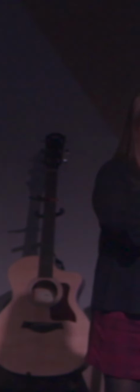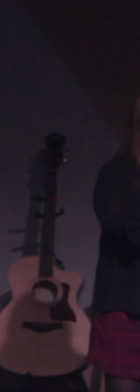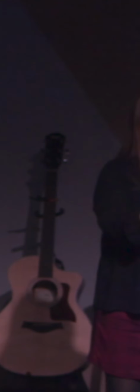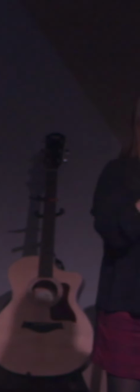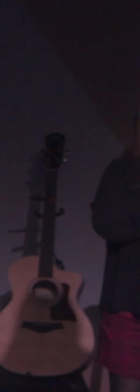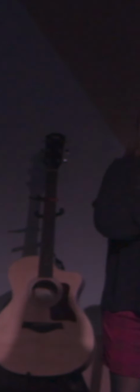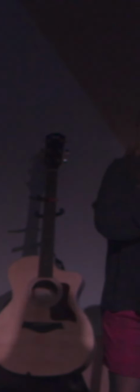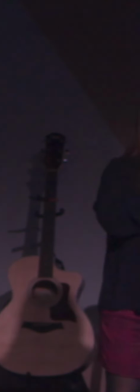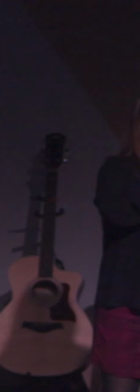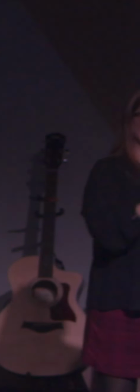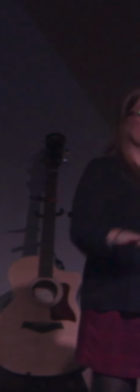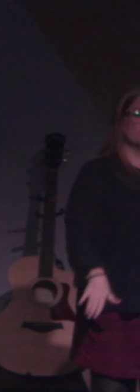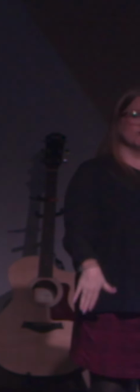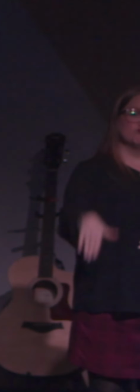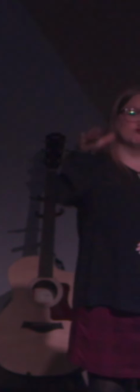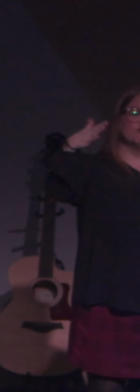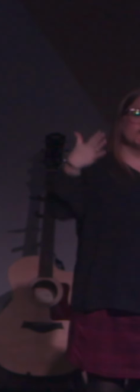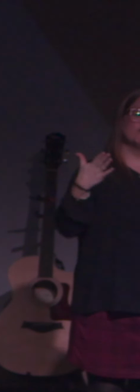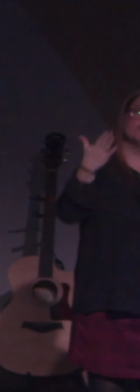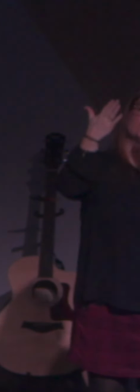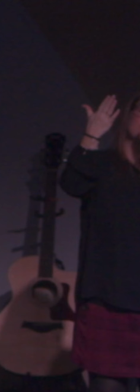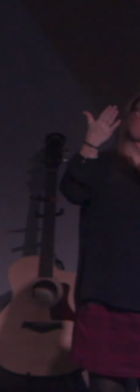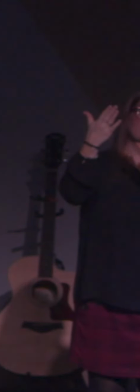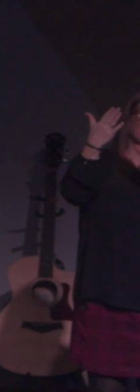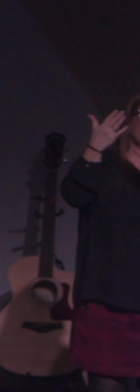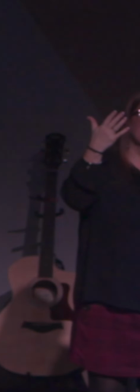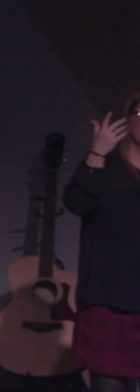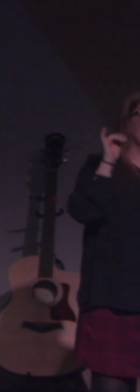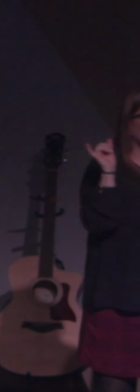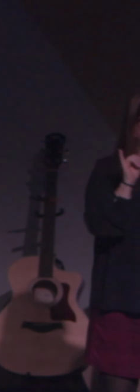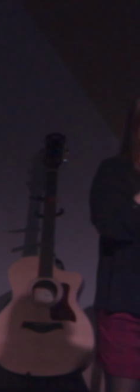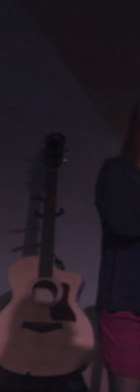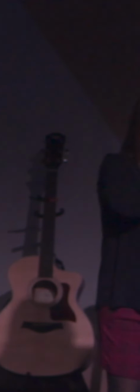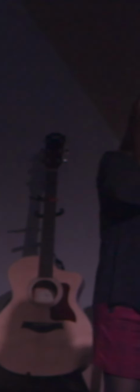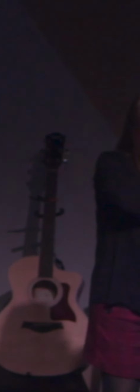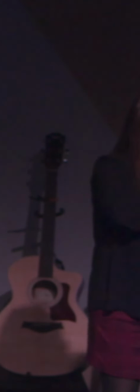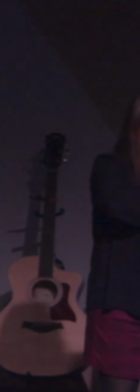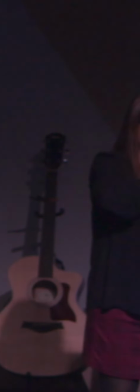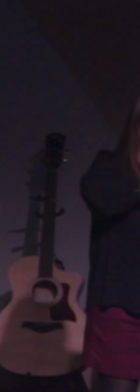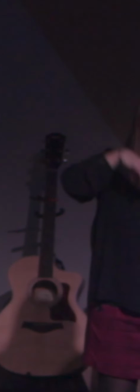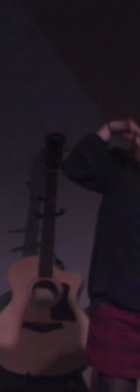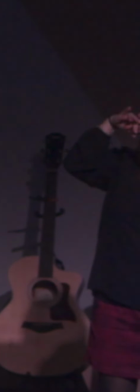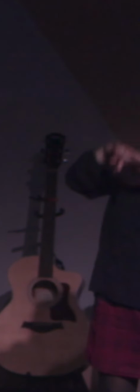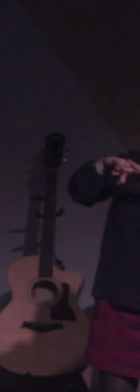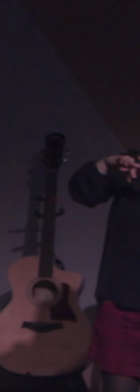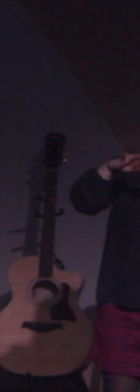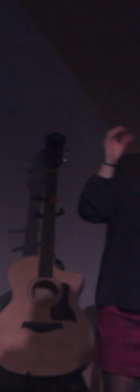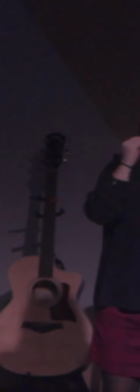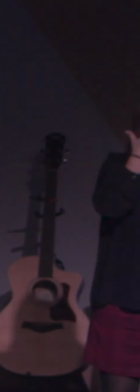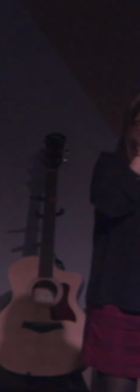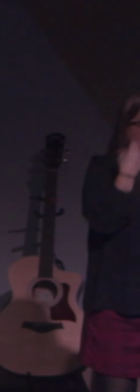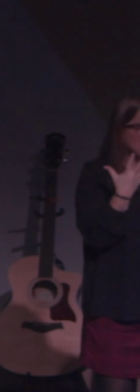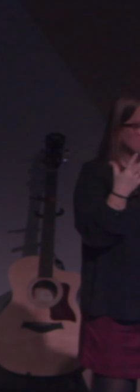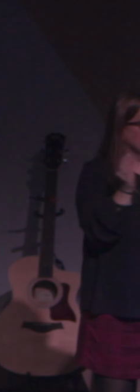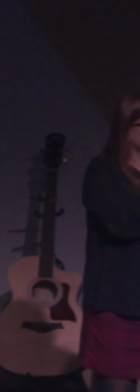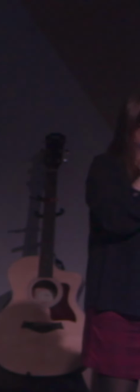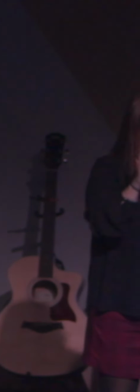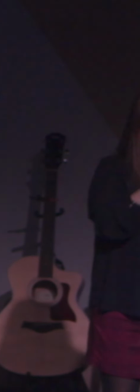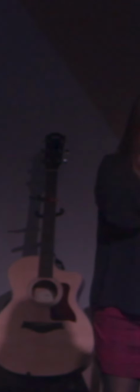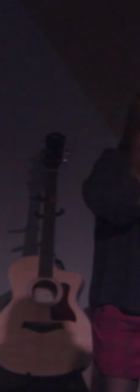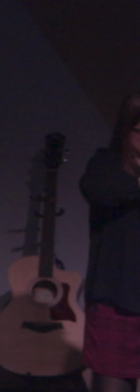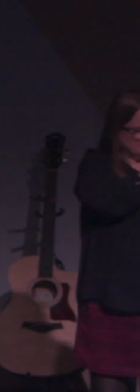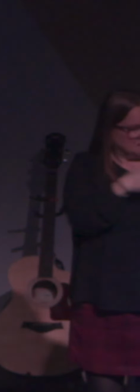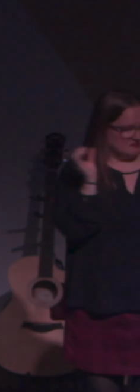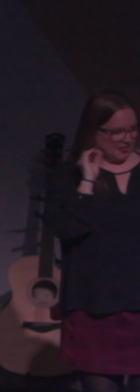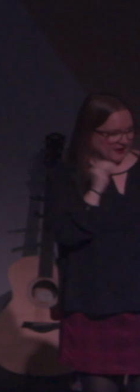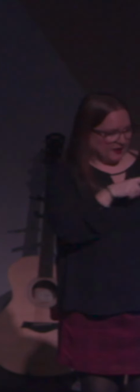My servant grew up in the Lord's presence like a tender green shoot, like a root in dry ground. There was nothing beautiful or majestic about his appearance, nothing